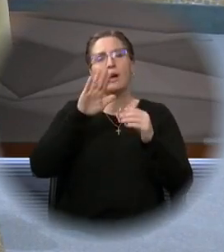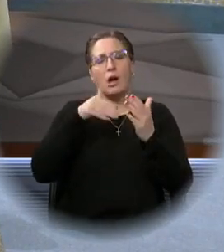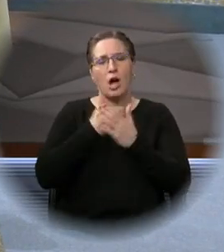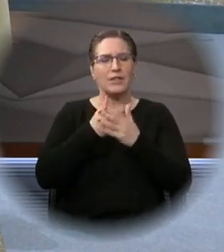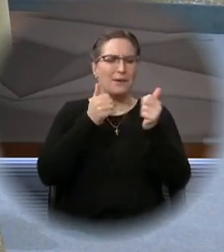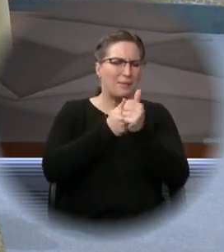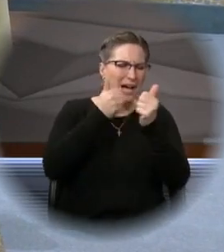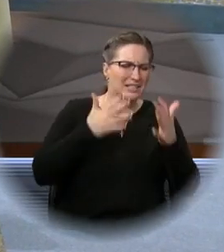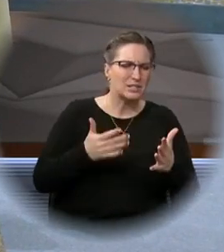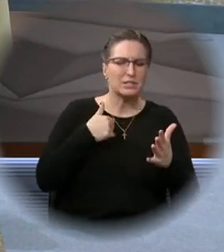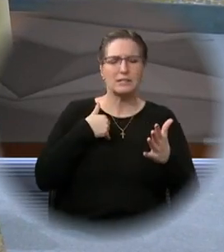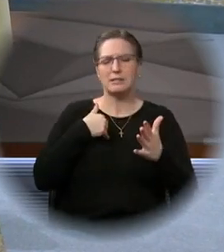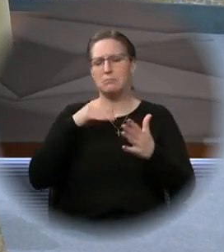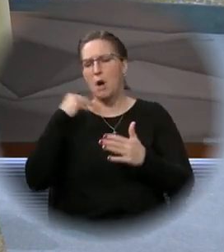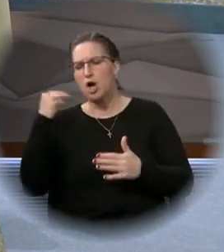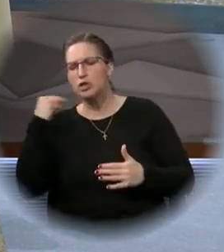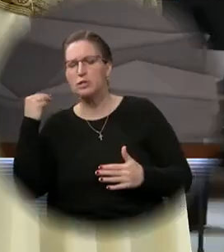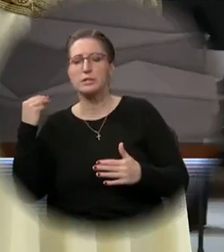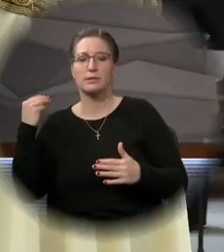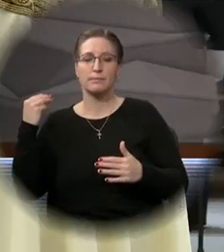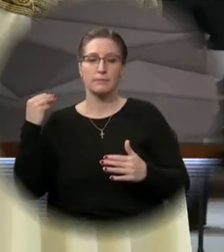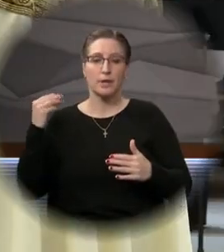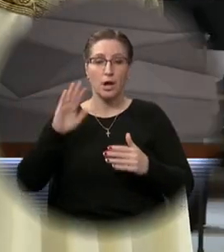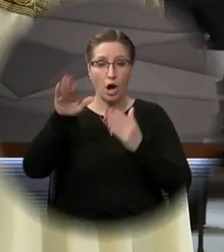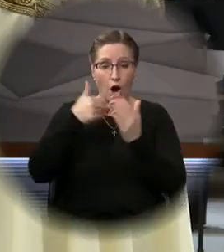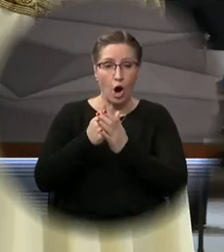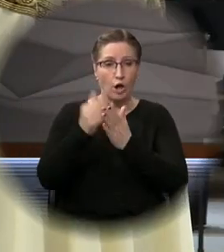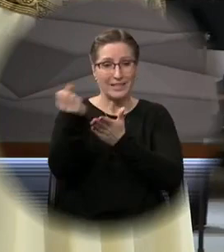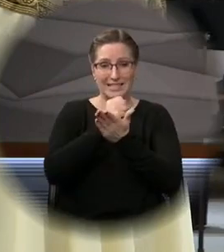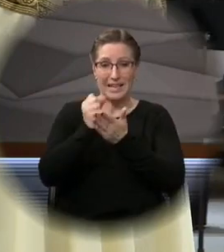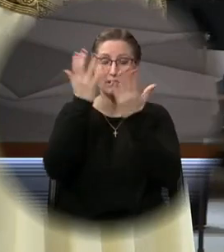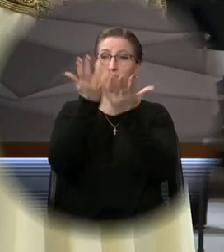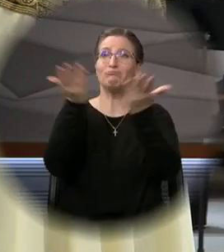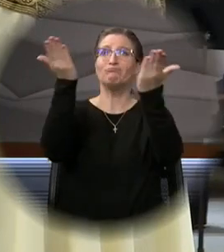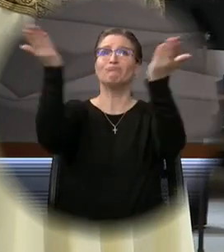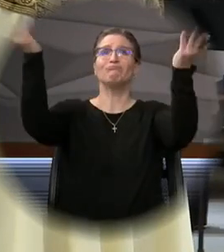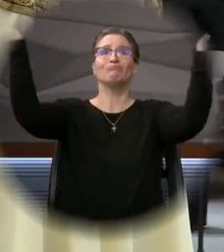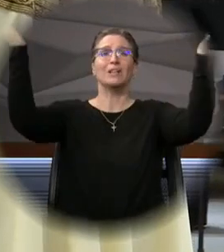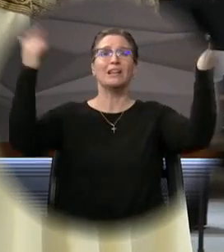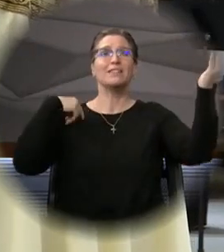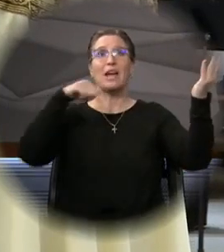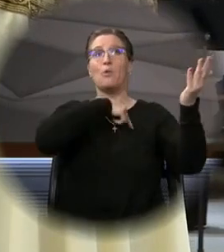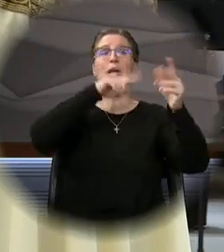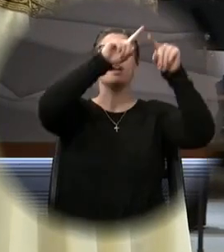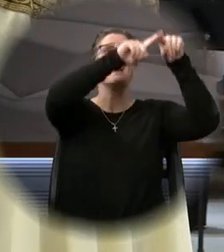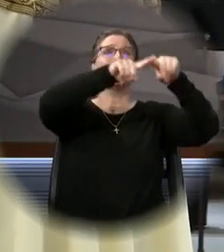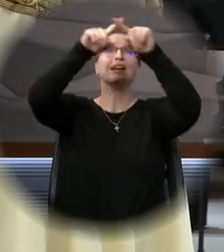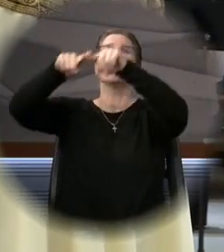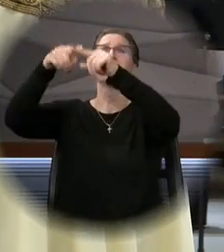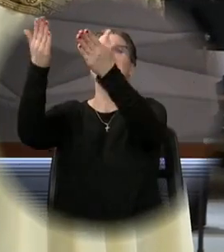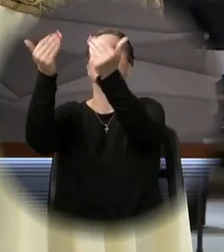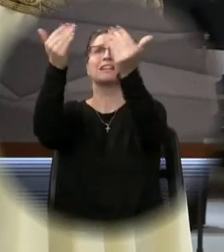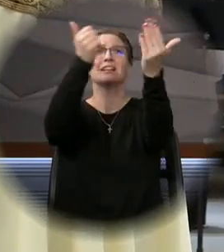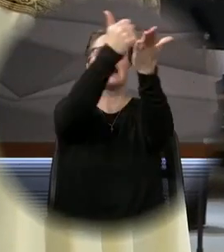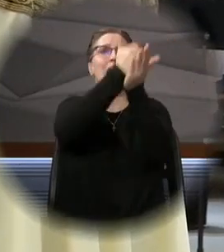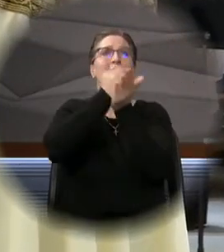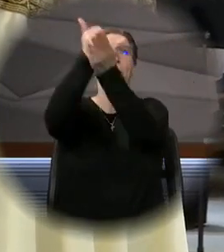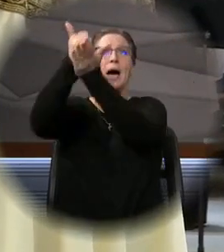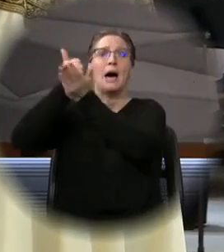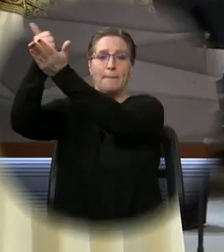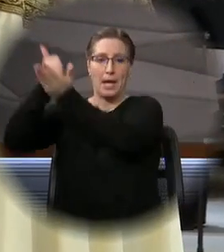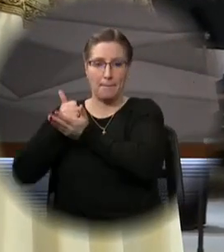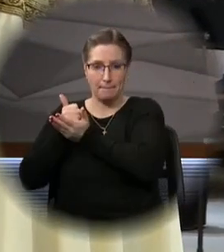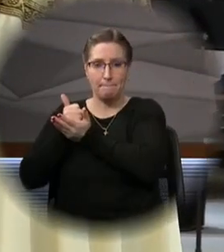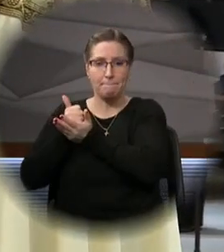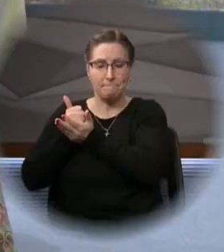blessed apostles and glorious martyrs, and with all the saints, on whose constant intercession in your presence we rely